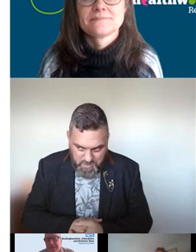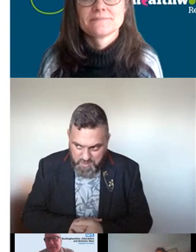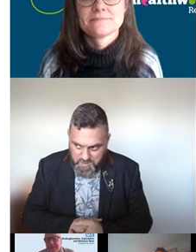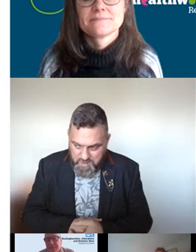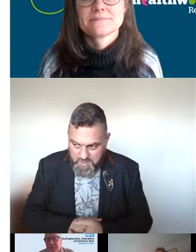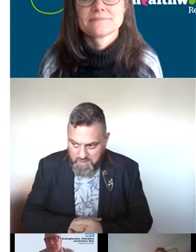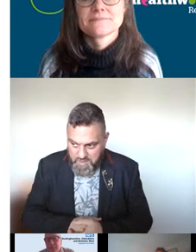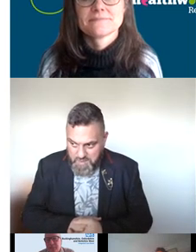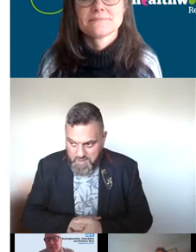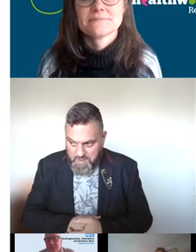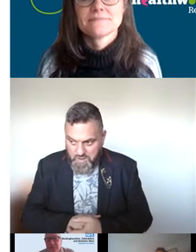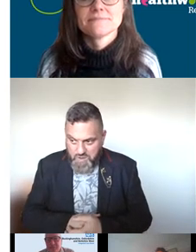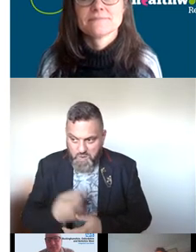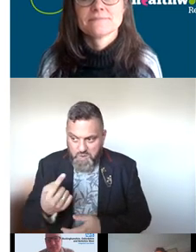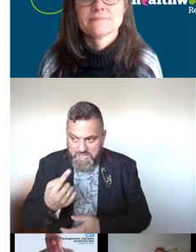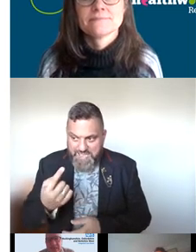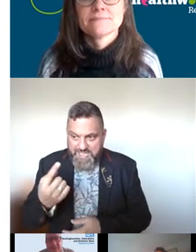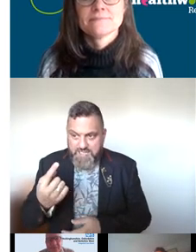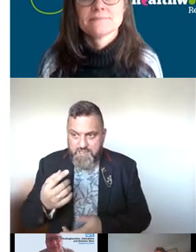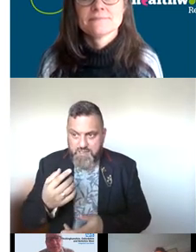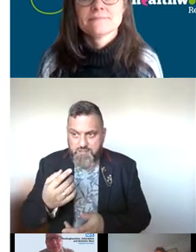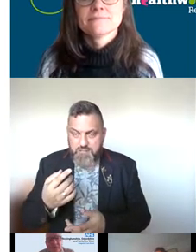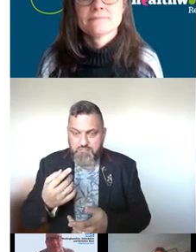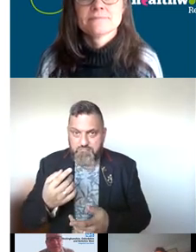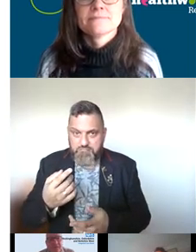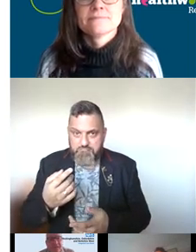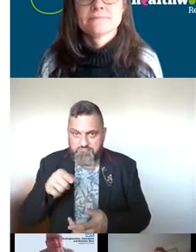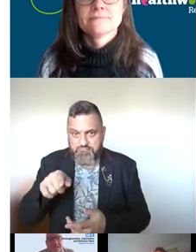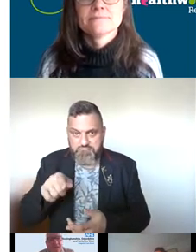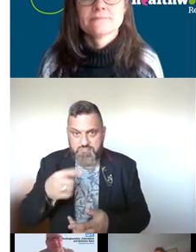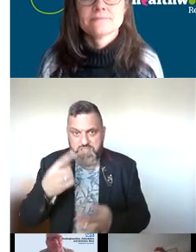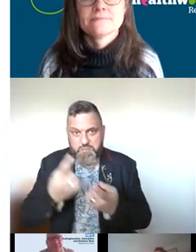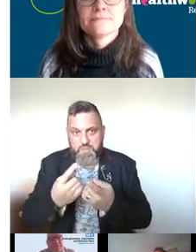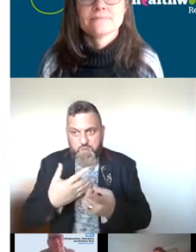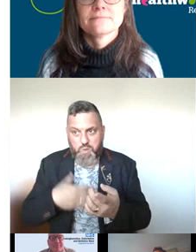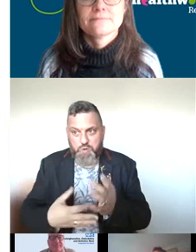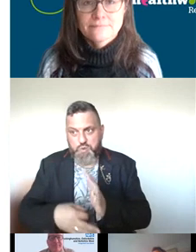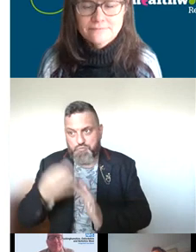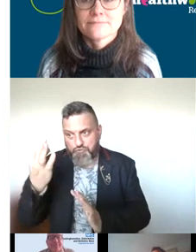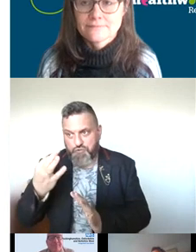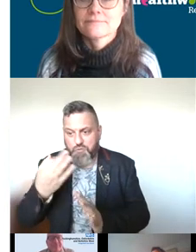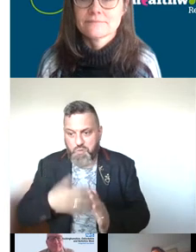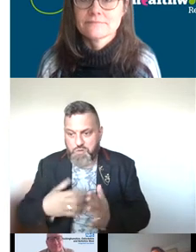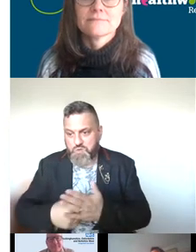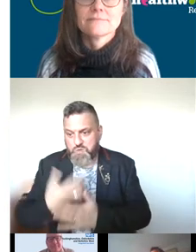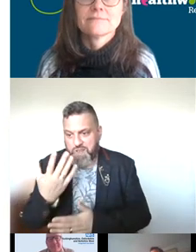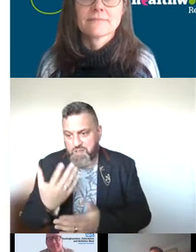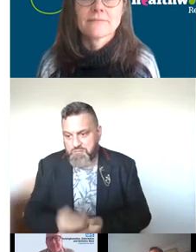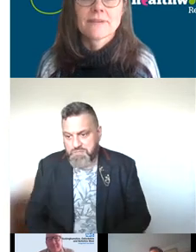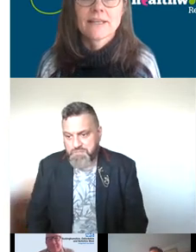So it is something that we want to use and improve and develop.